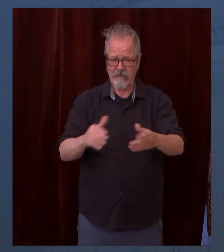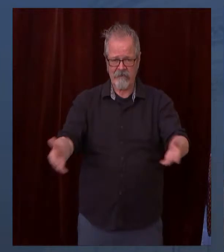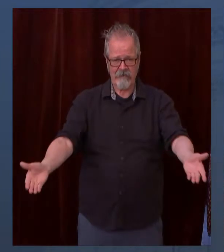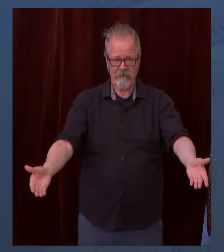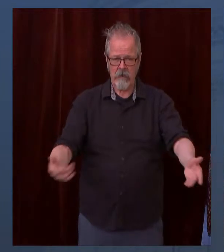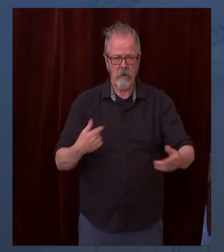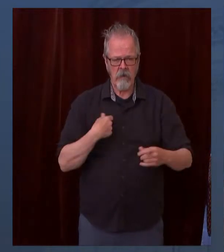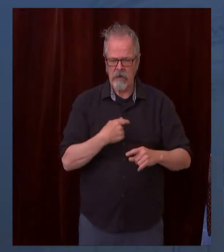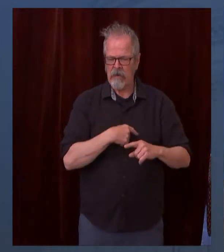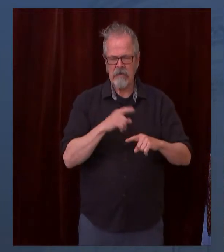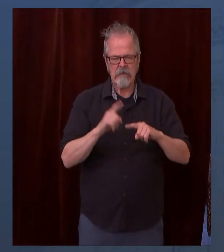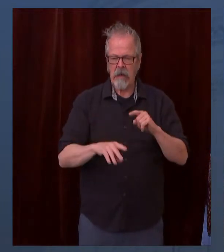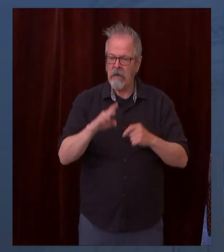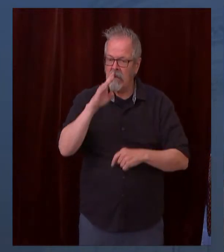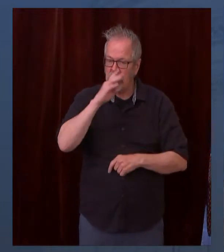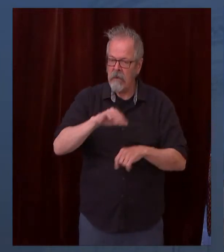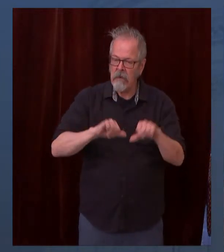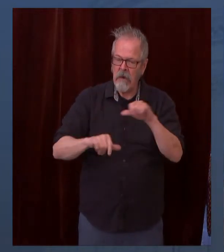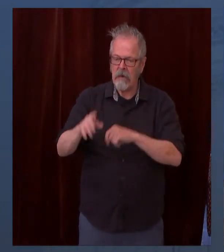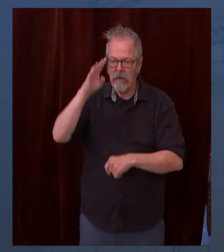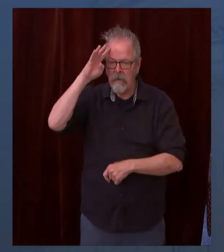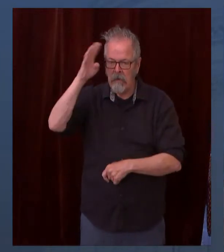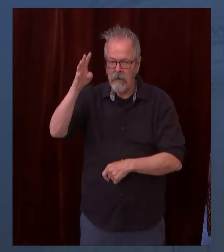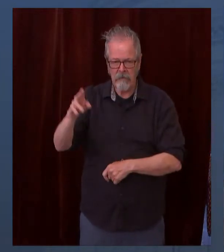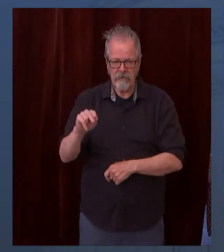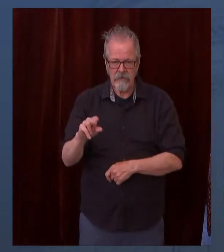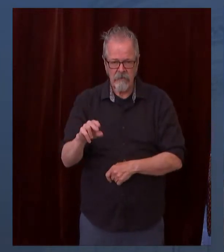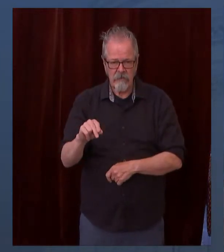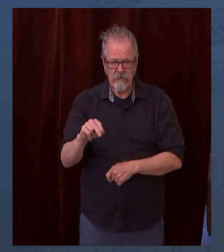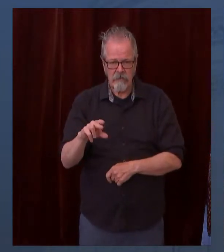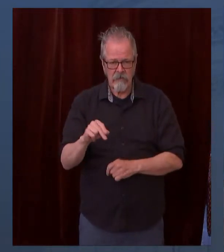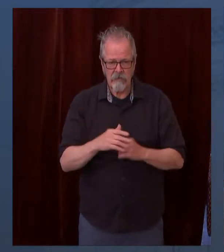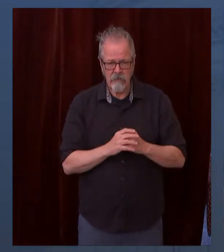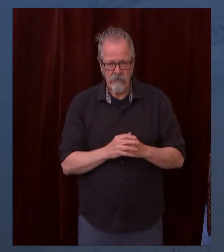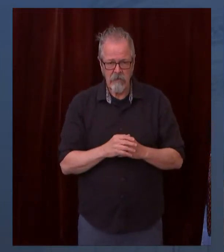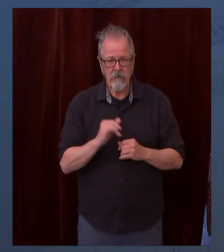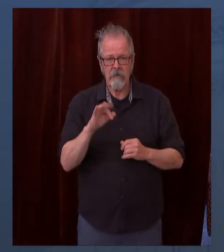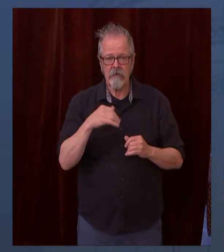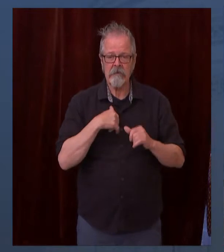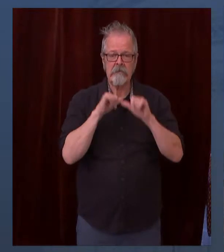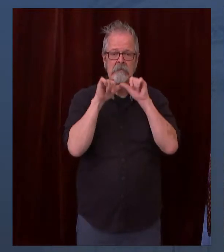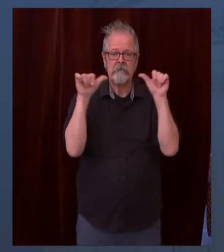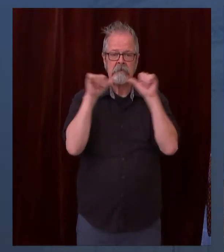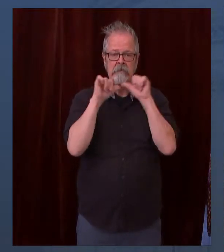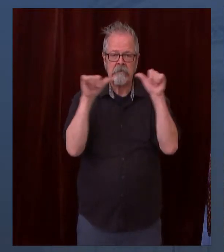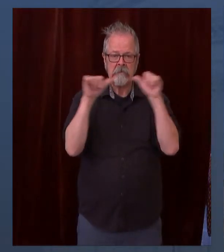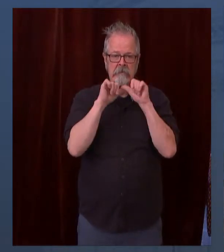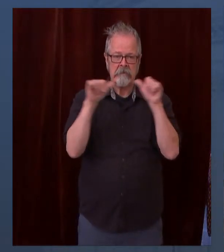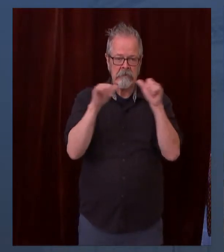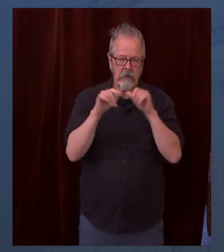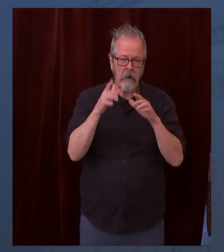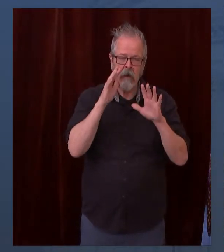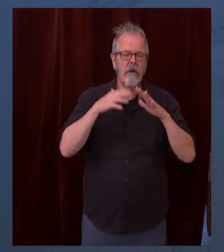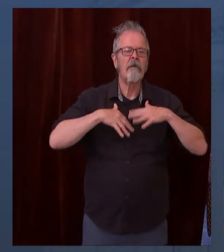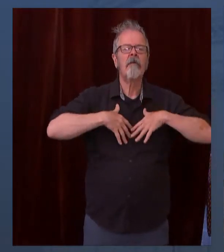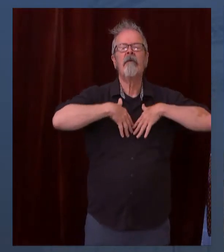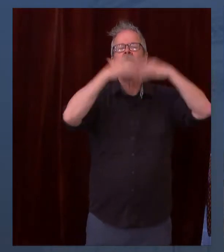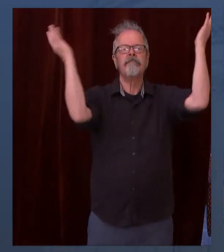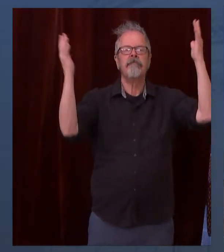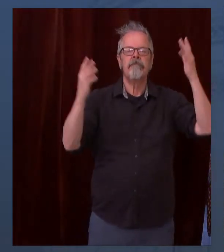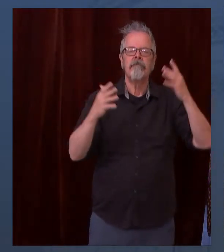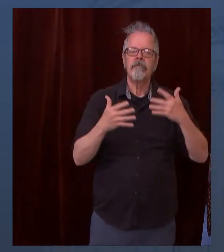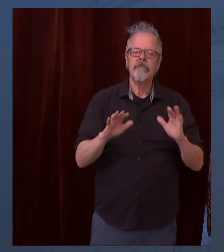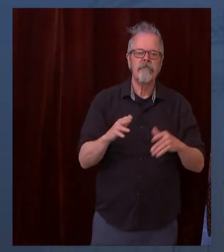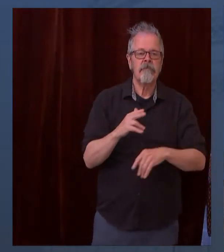will sweep right over the top of us. Our hospitals will become jammed. Our ICU units will become